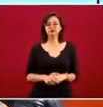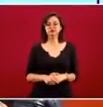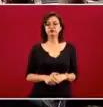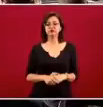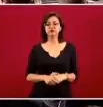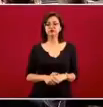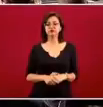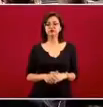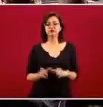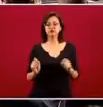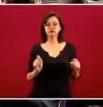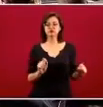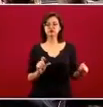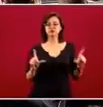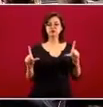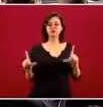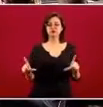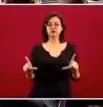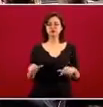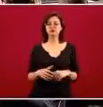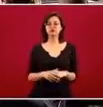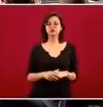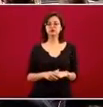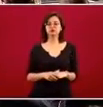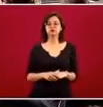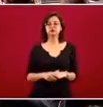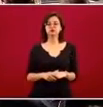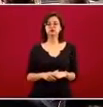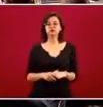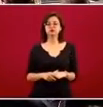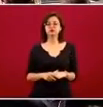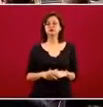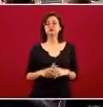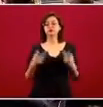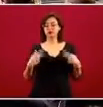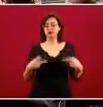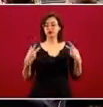isolated themselves into their houses and they were fine.